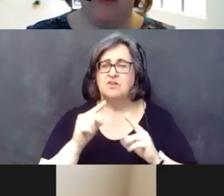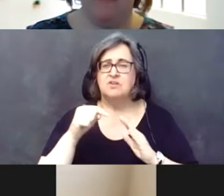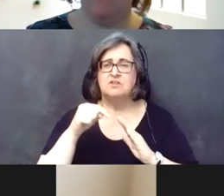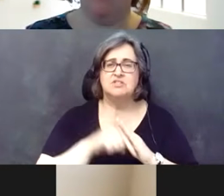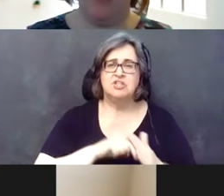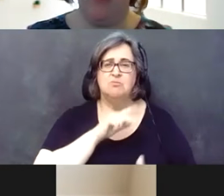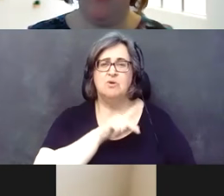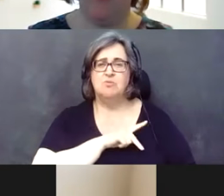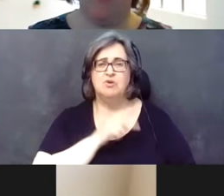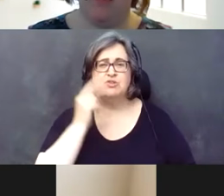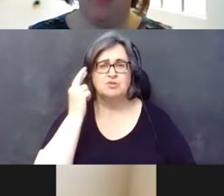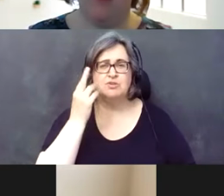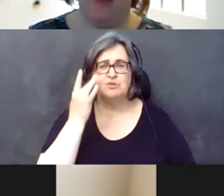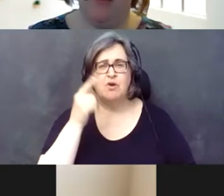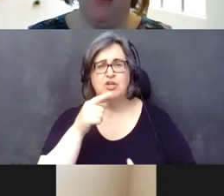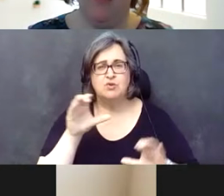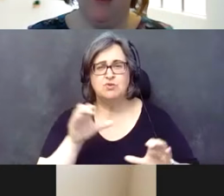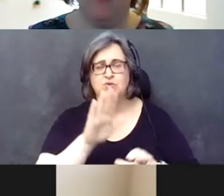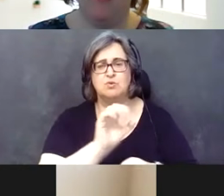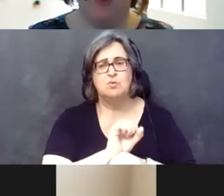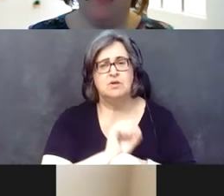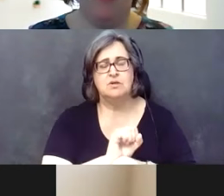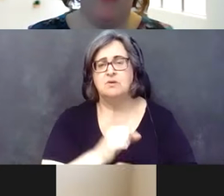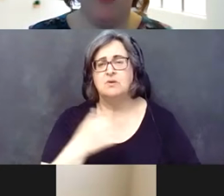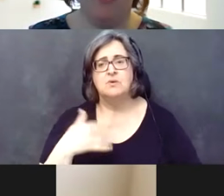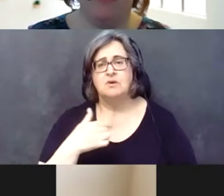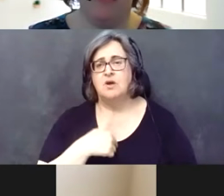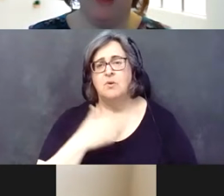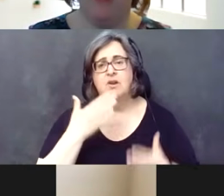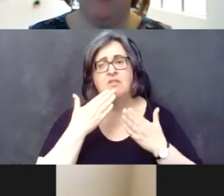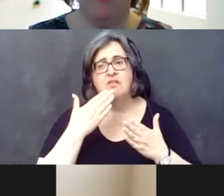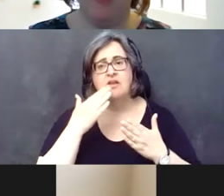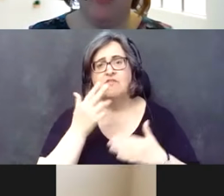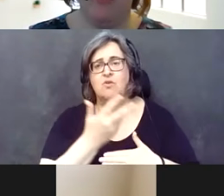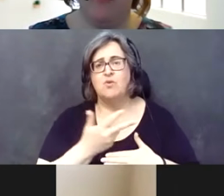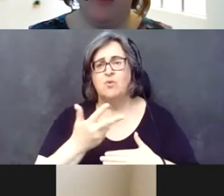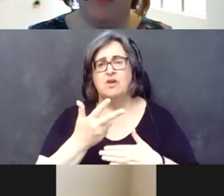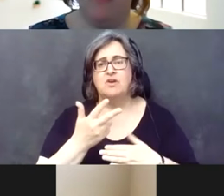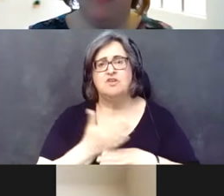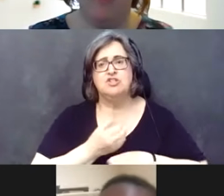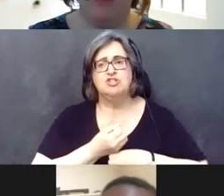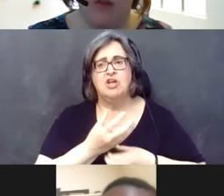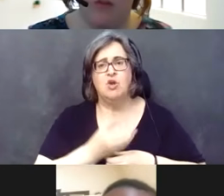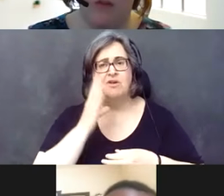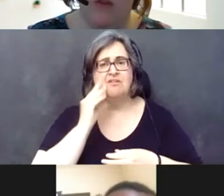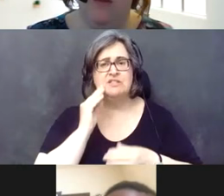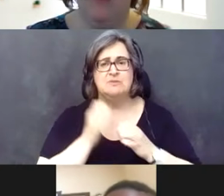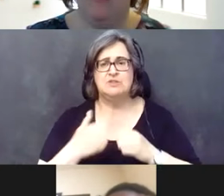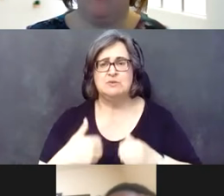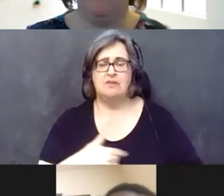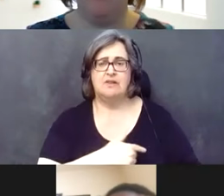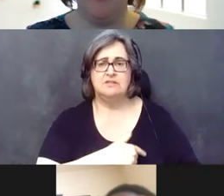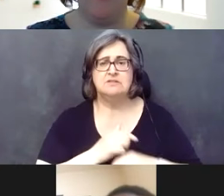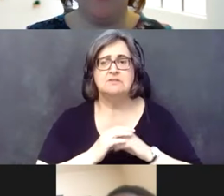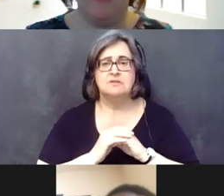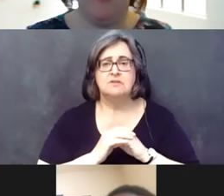personal reasons why you do this work. And I just want to thank you all for being able to share those experiences with us